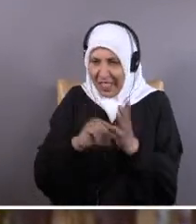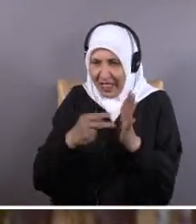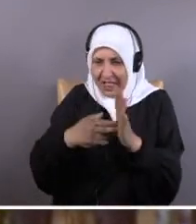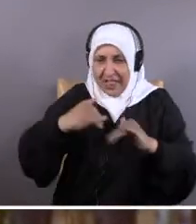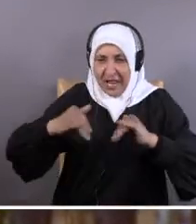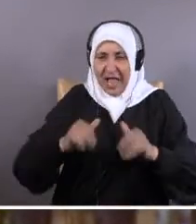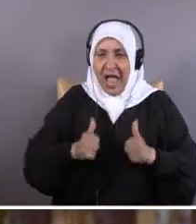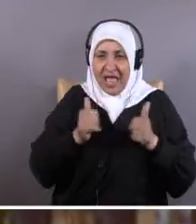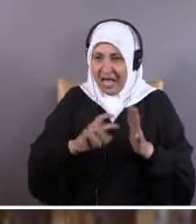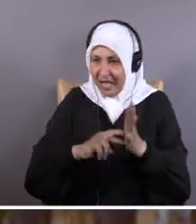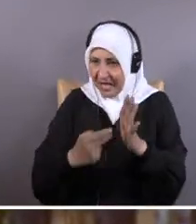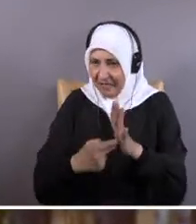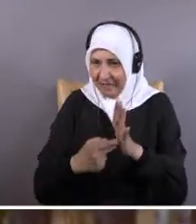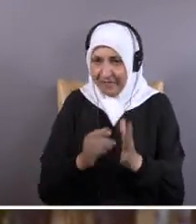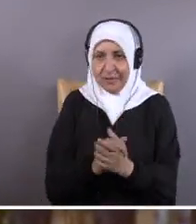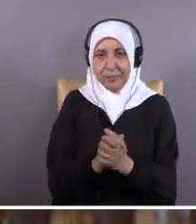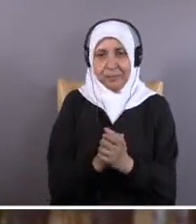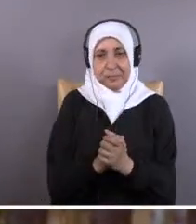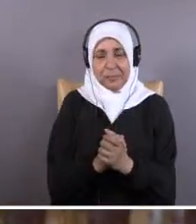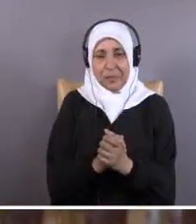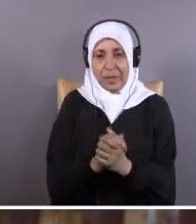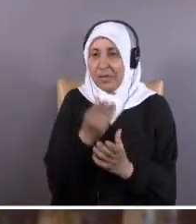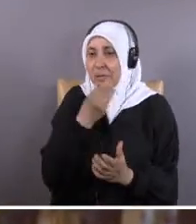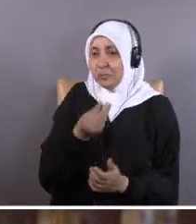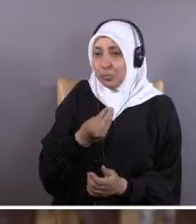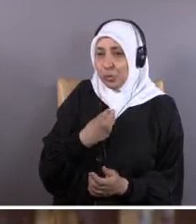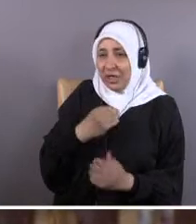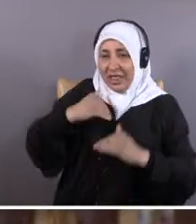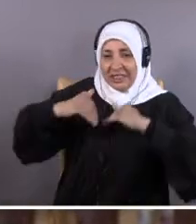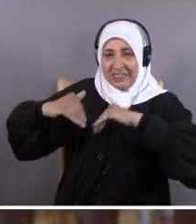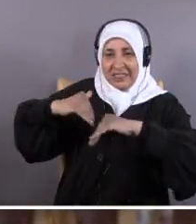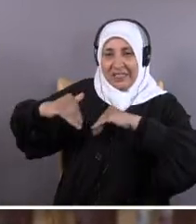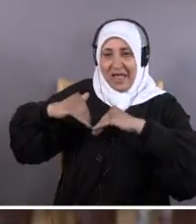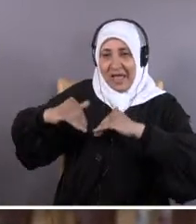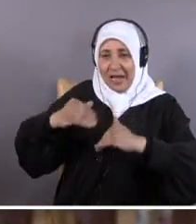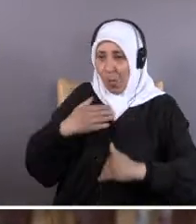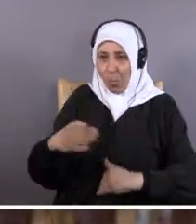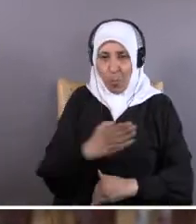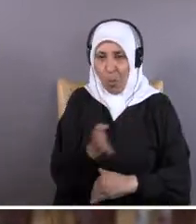has given me a path to walk on.